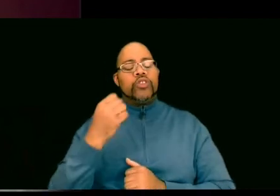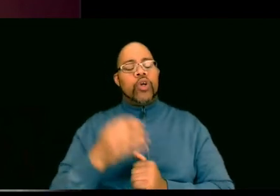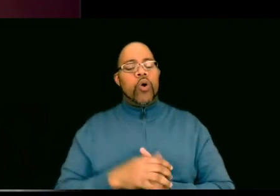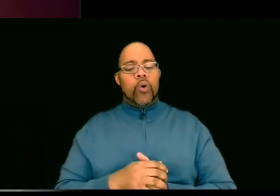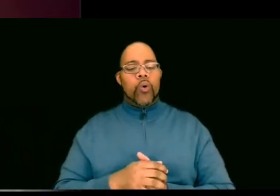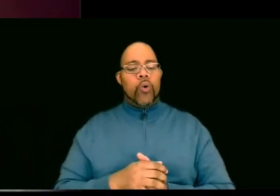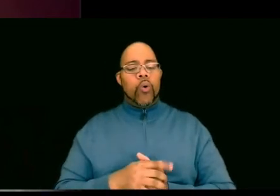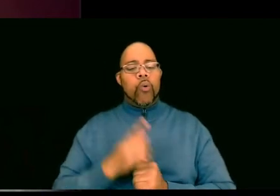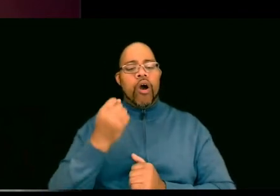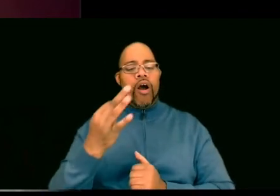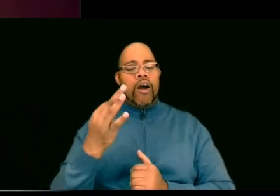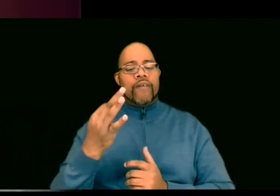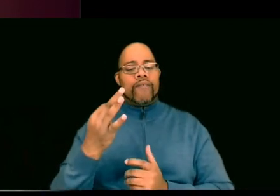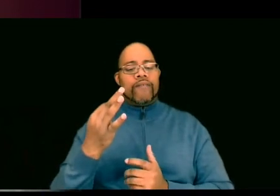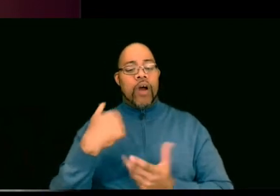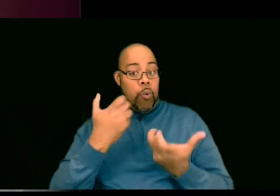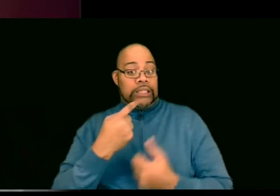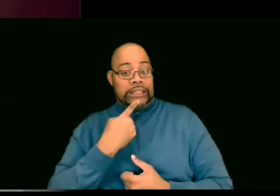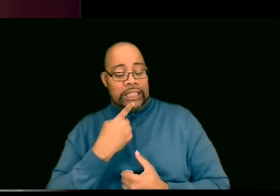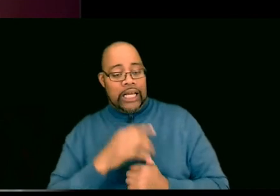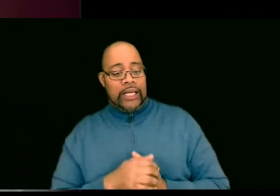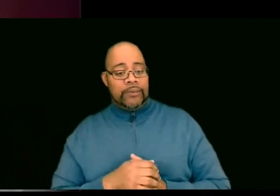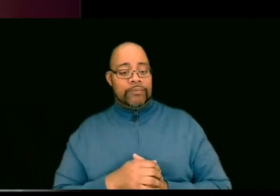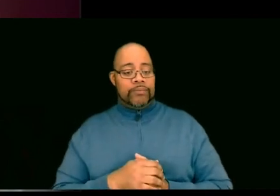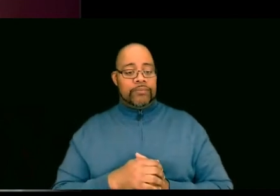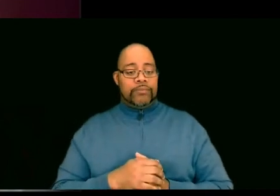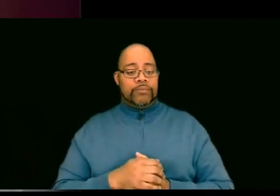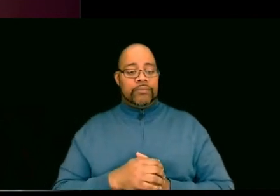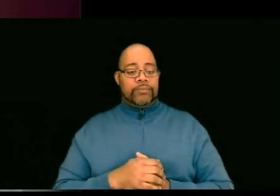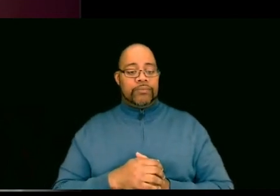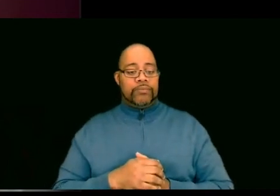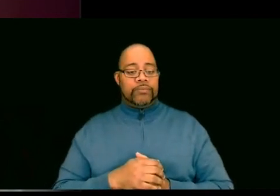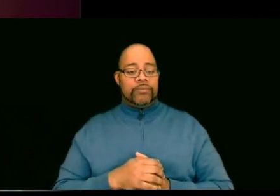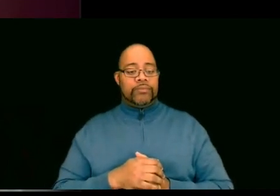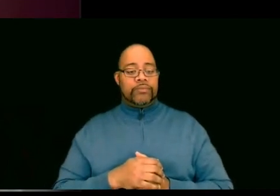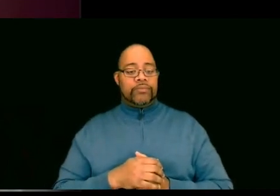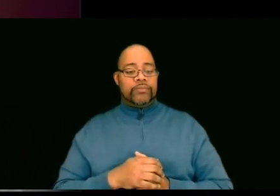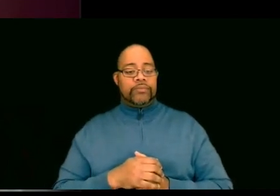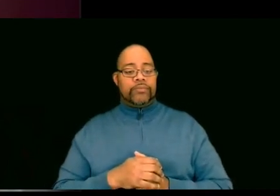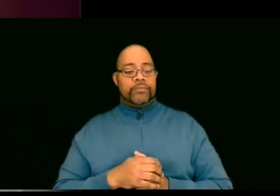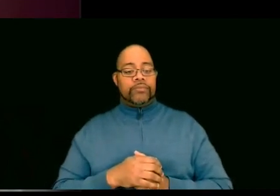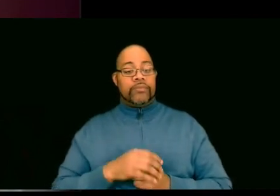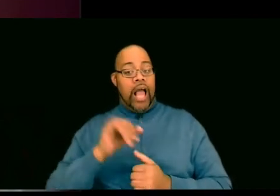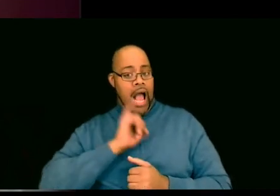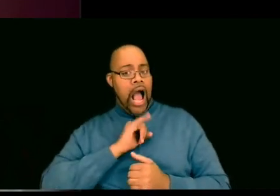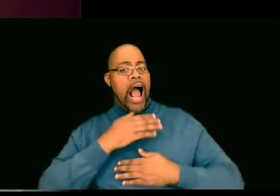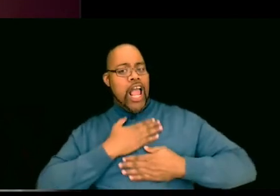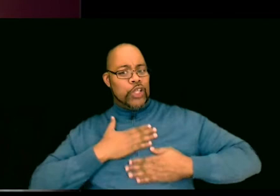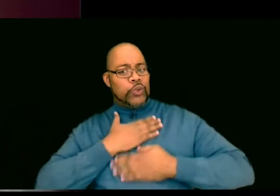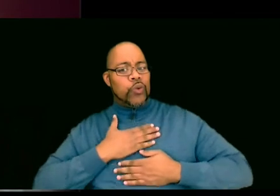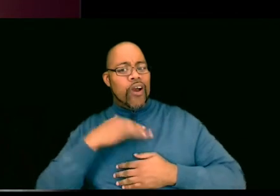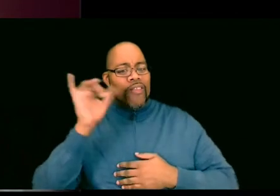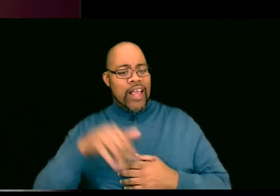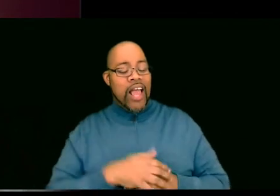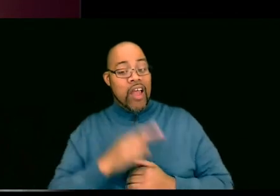cetera. So one of, what I'd like to say is in that, I